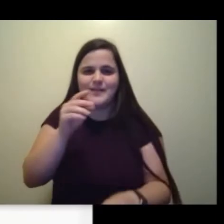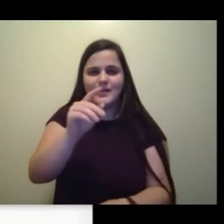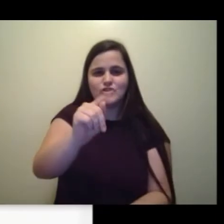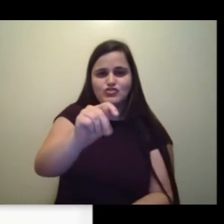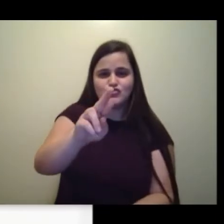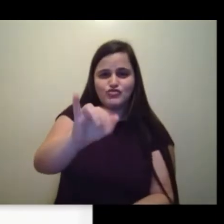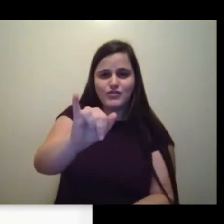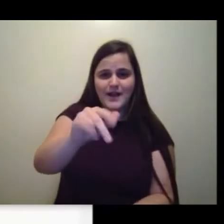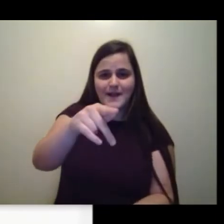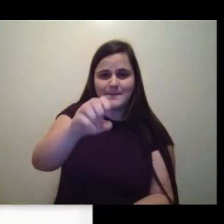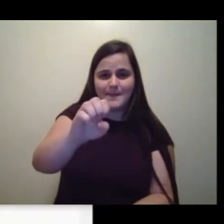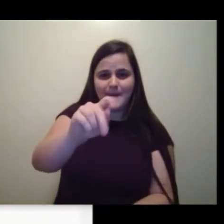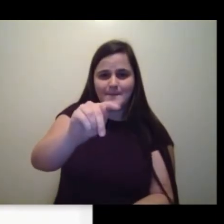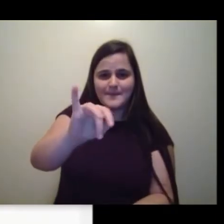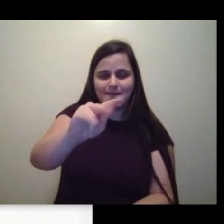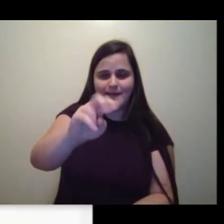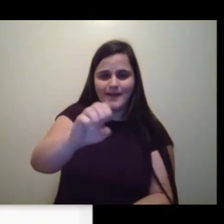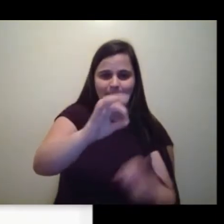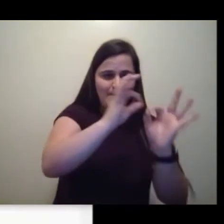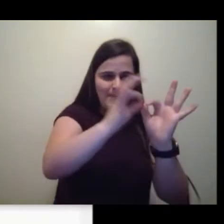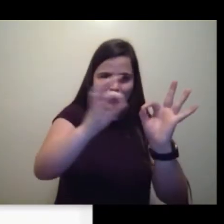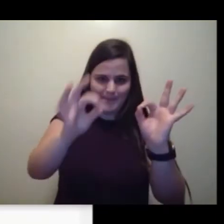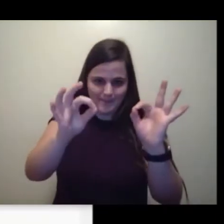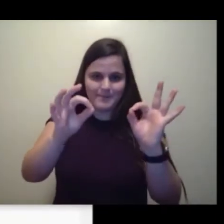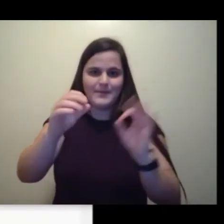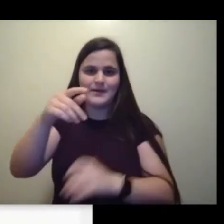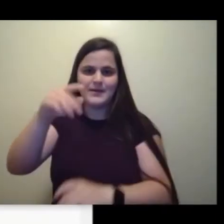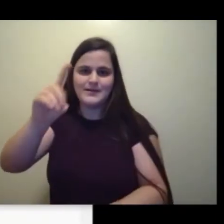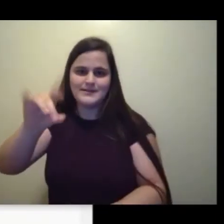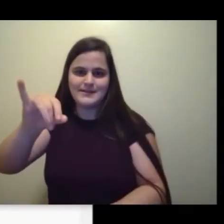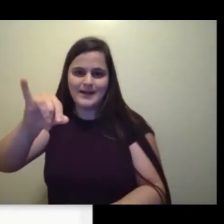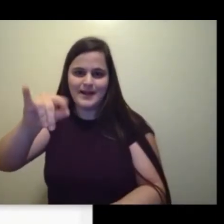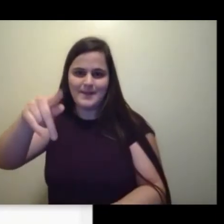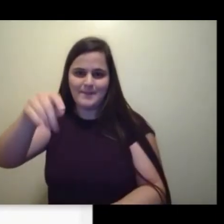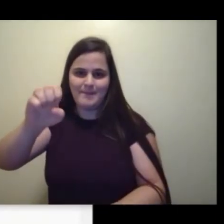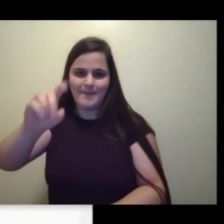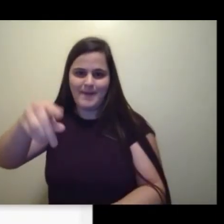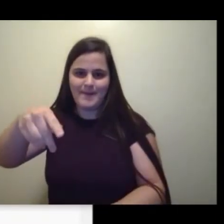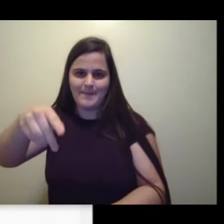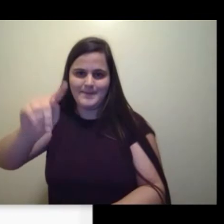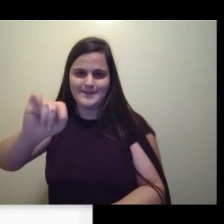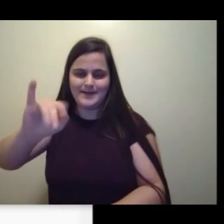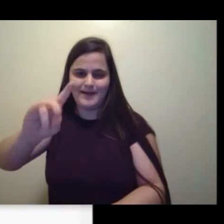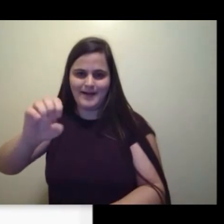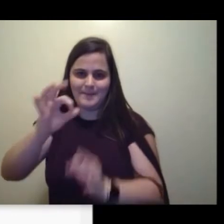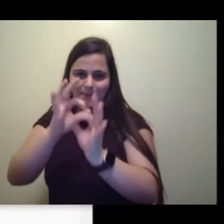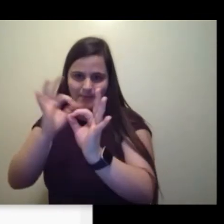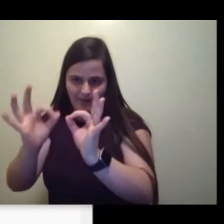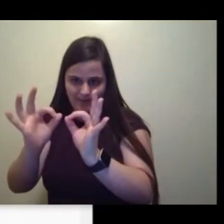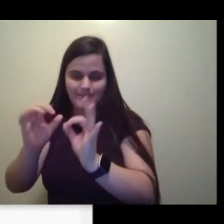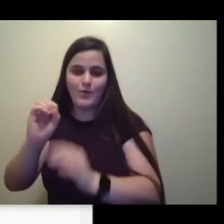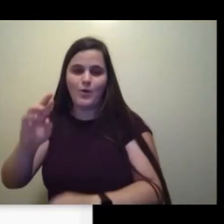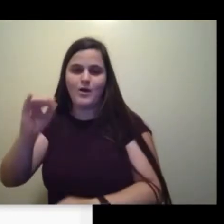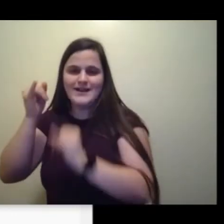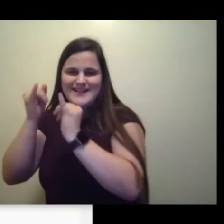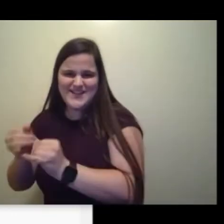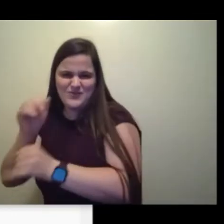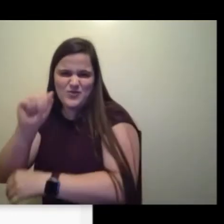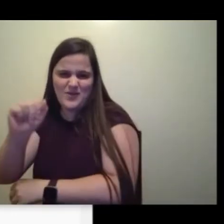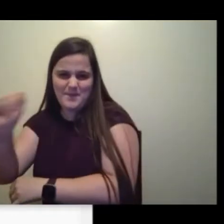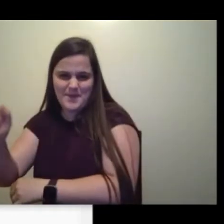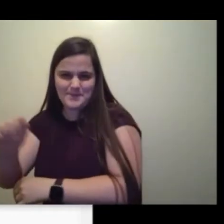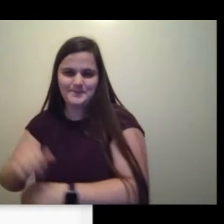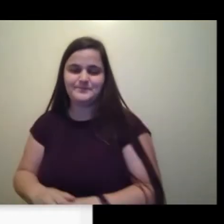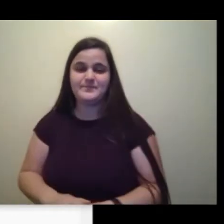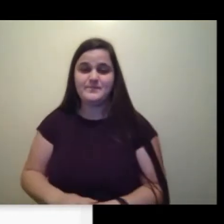dipeptides, and individual amino acids. These can all be taken up to the intestinal